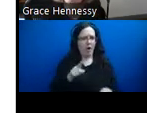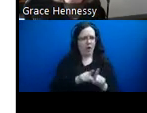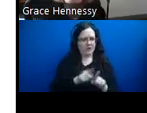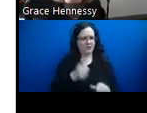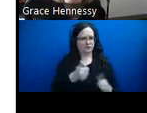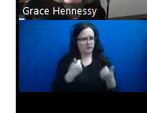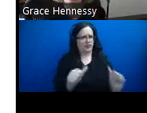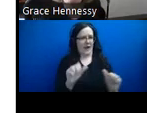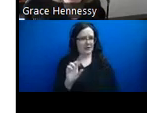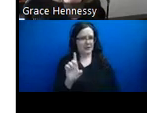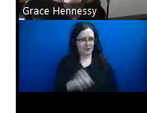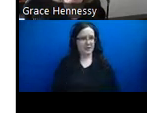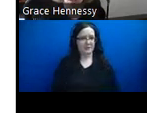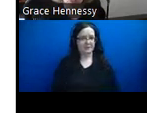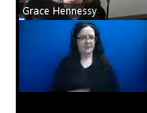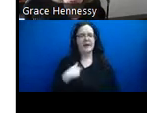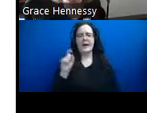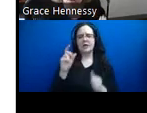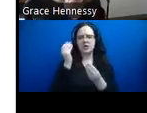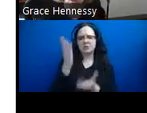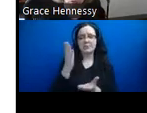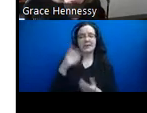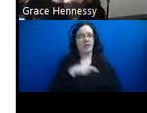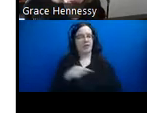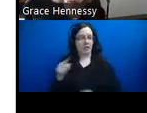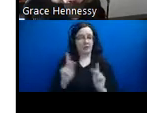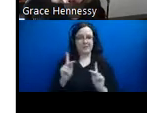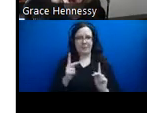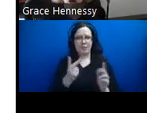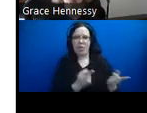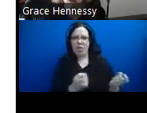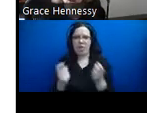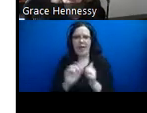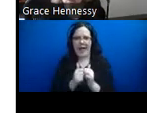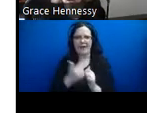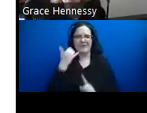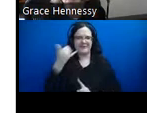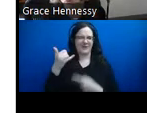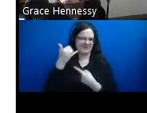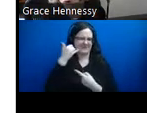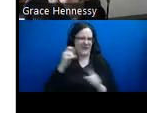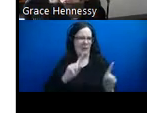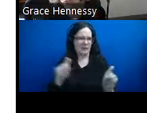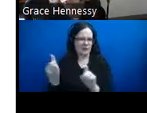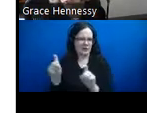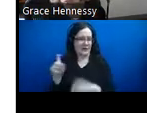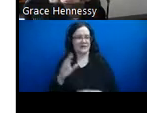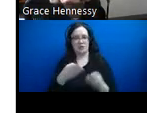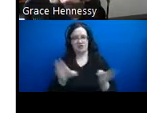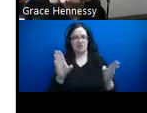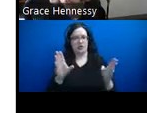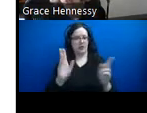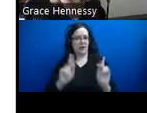was recruited from telephone. This was a telephone survey where people came from the general population,